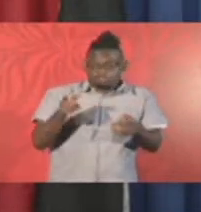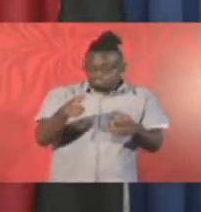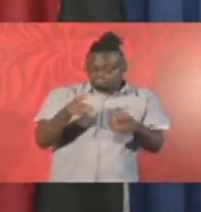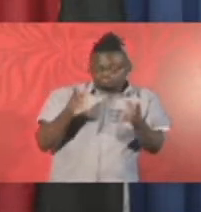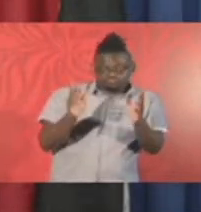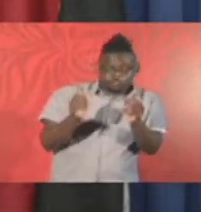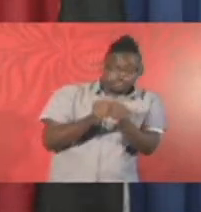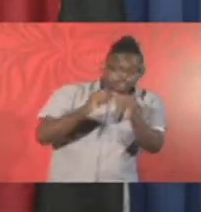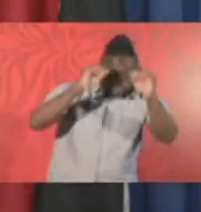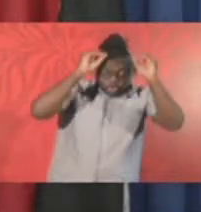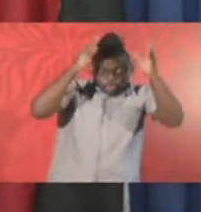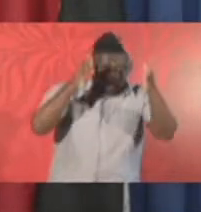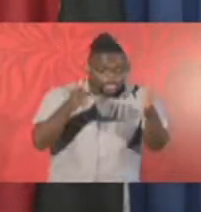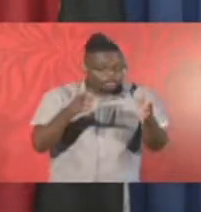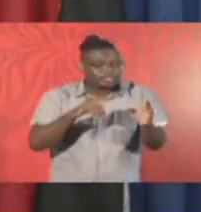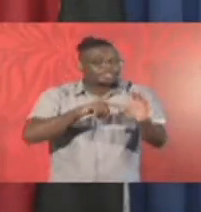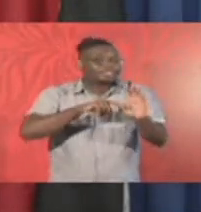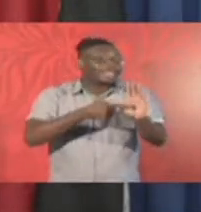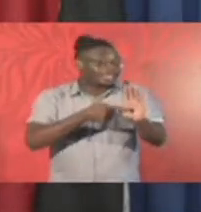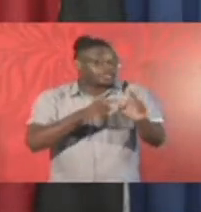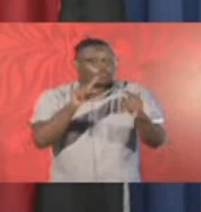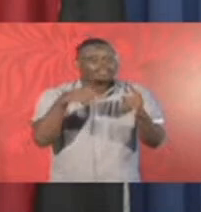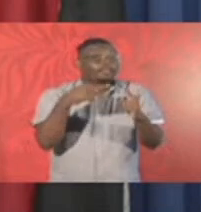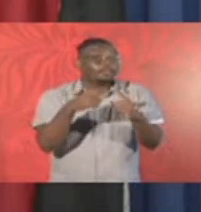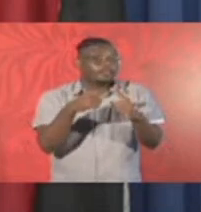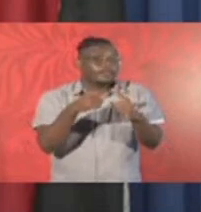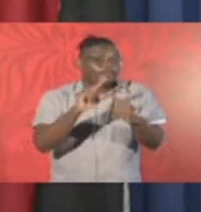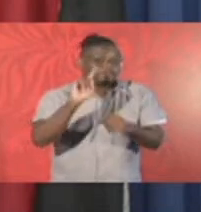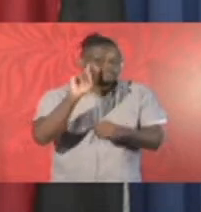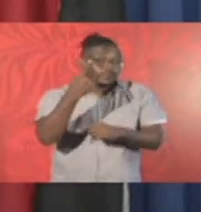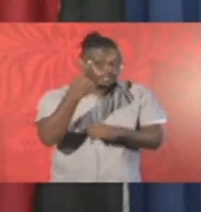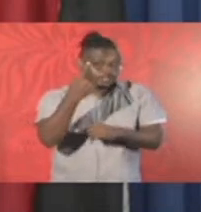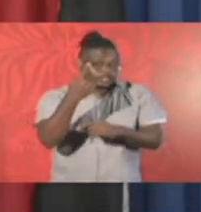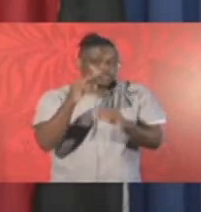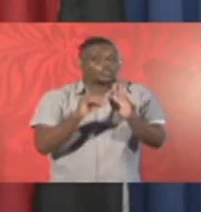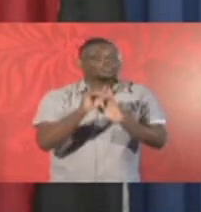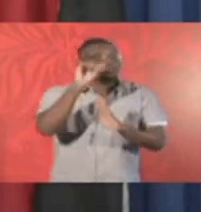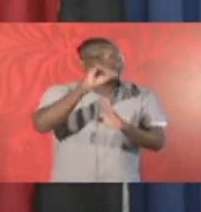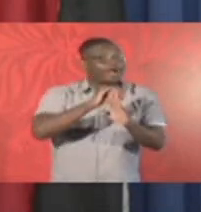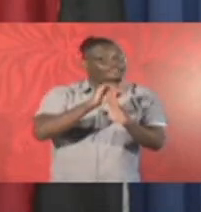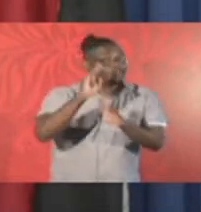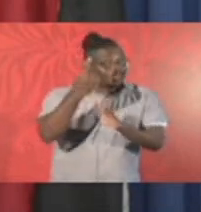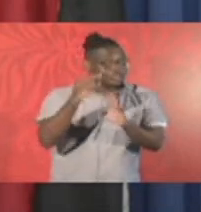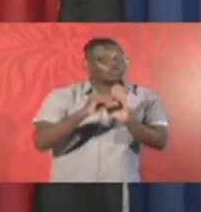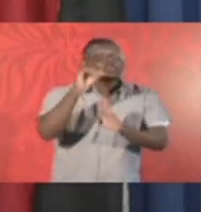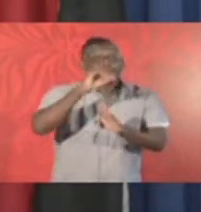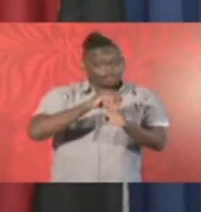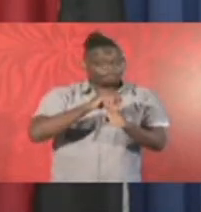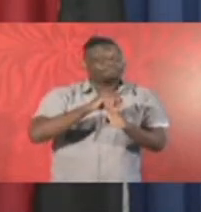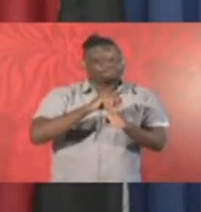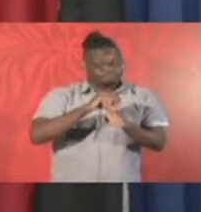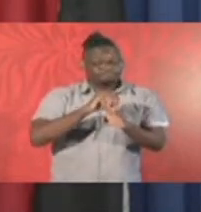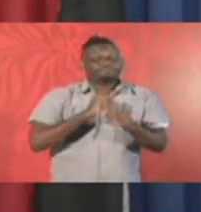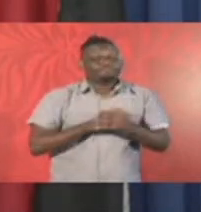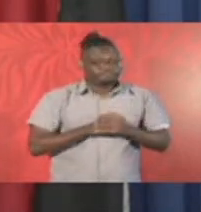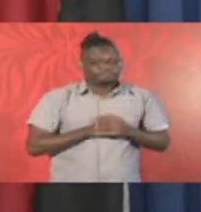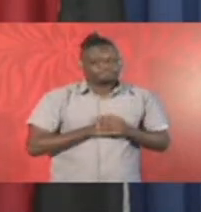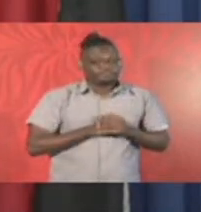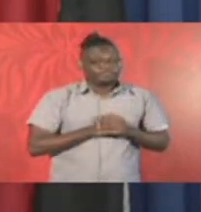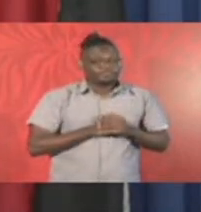from the 1st of October. So we'll finish the vaccination program of children during